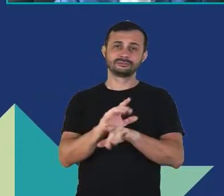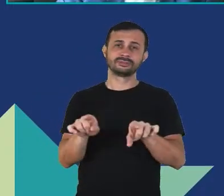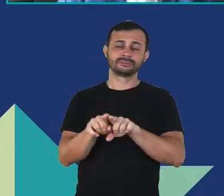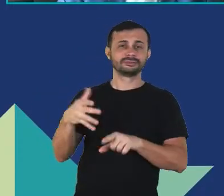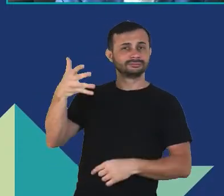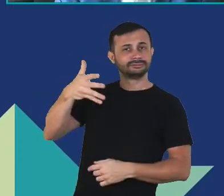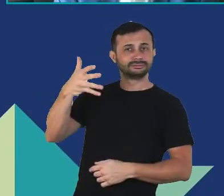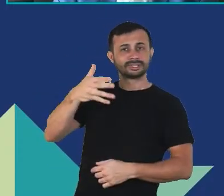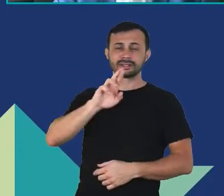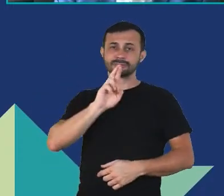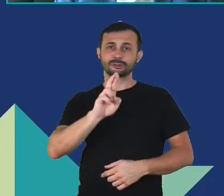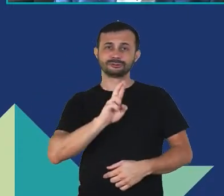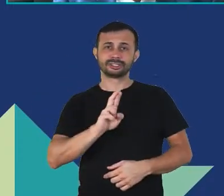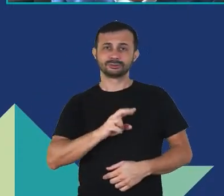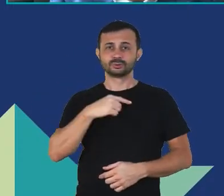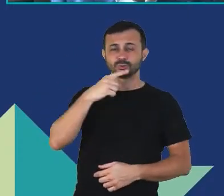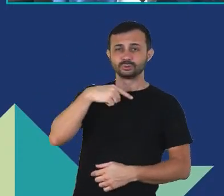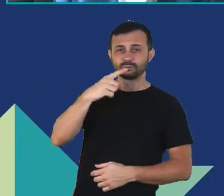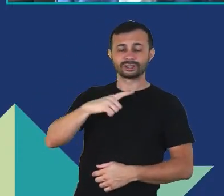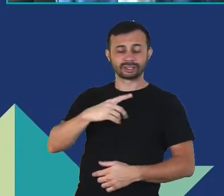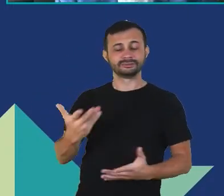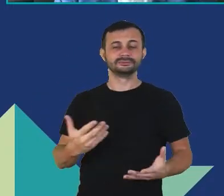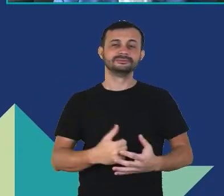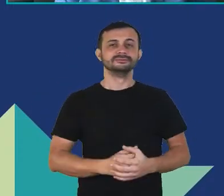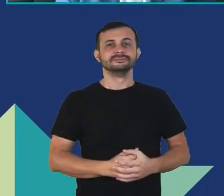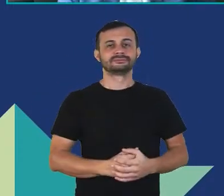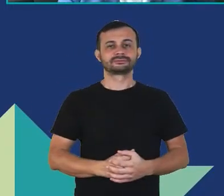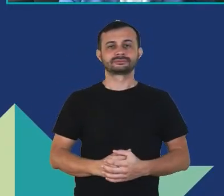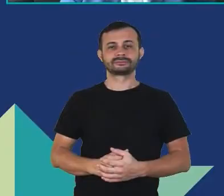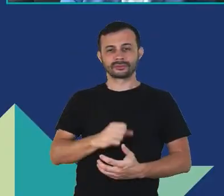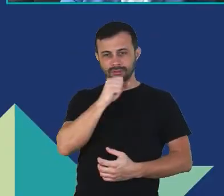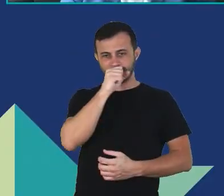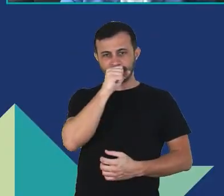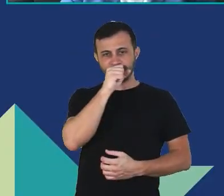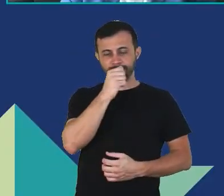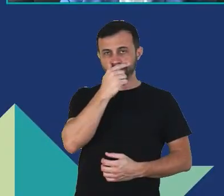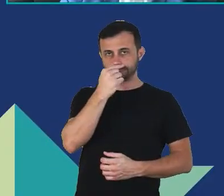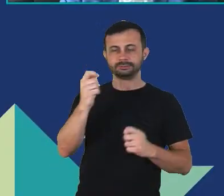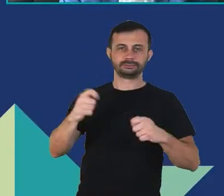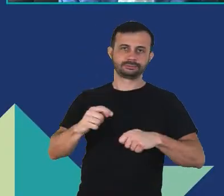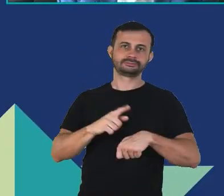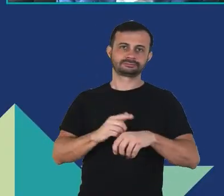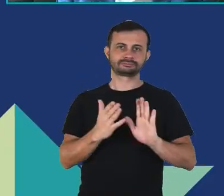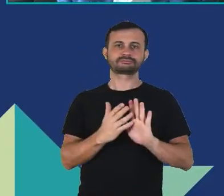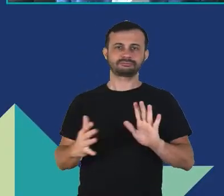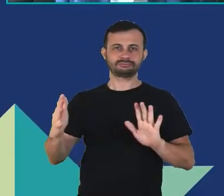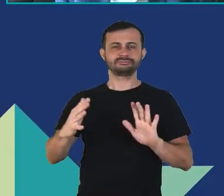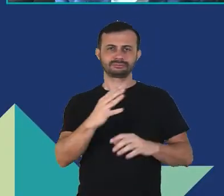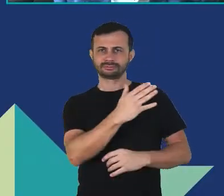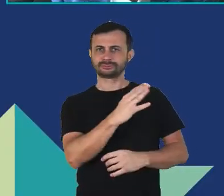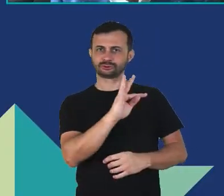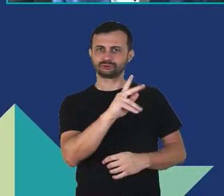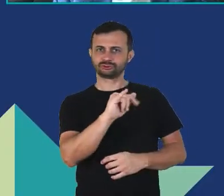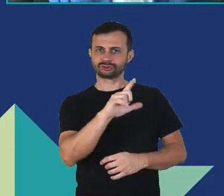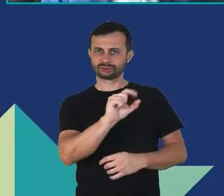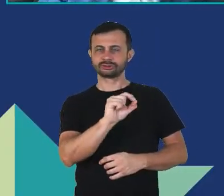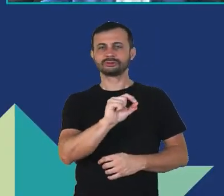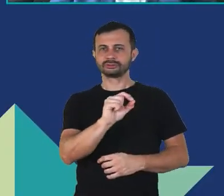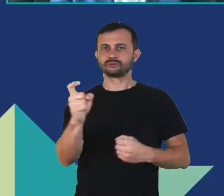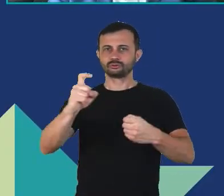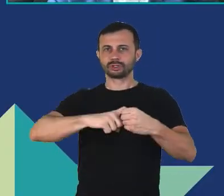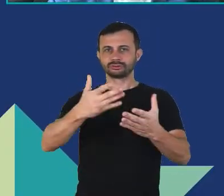to have a discussion. So, Tiago, back to you. Muito obrigado a todos.